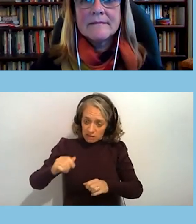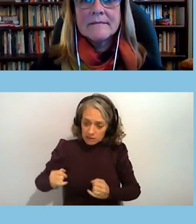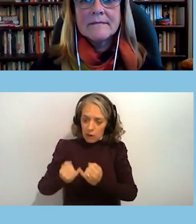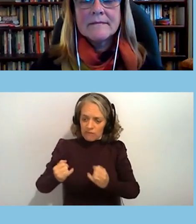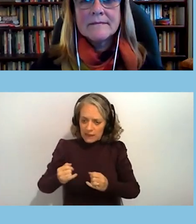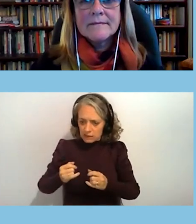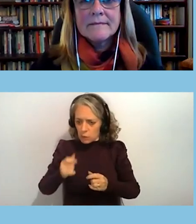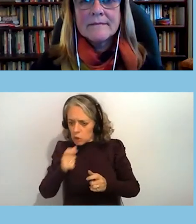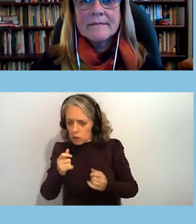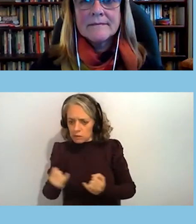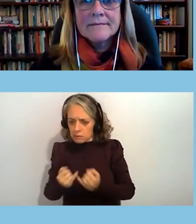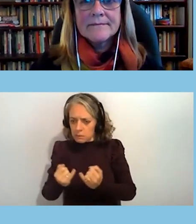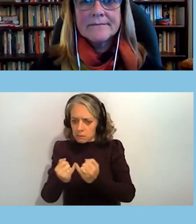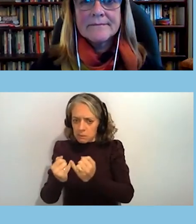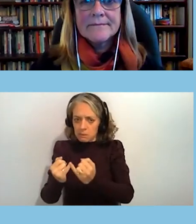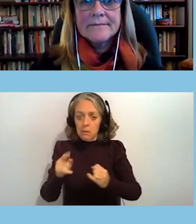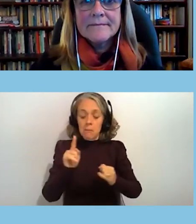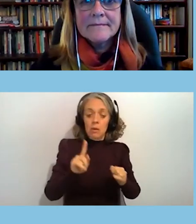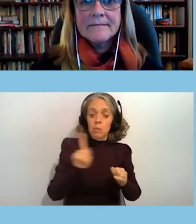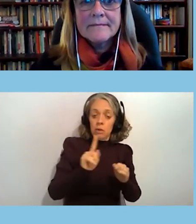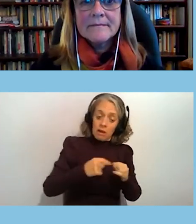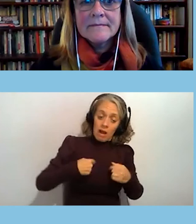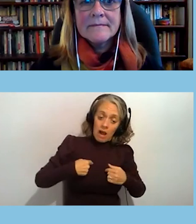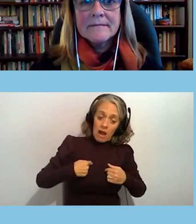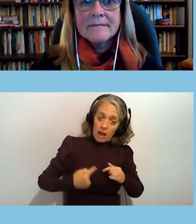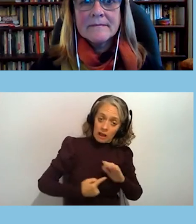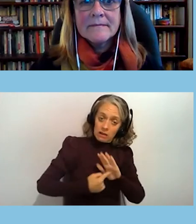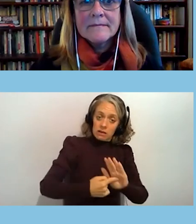conflict that I presented tonight is